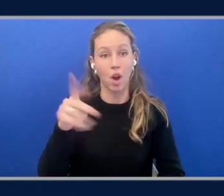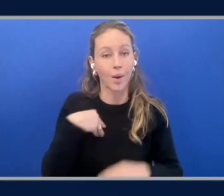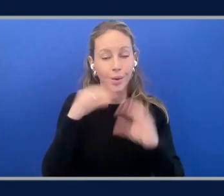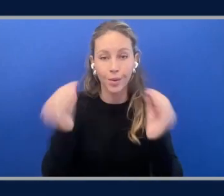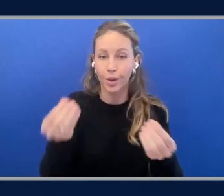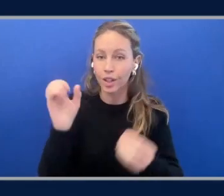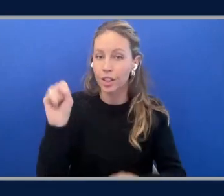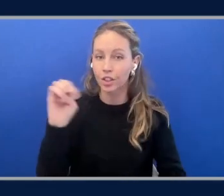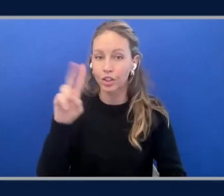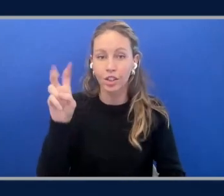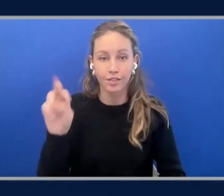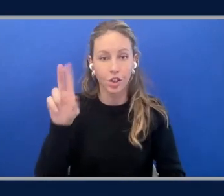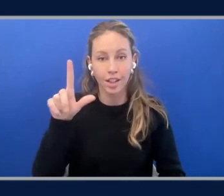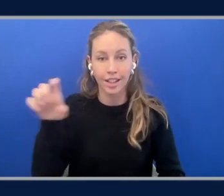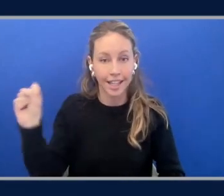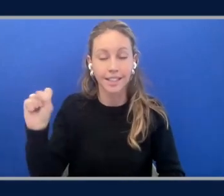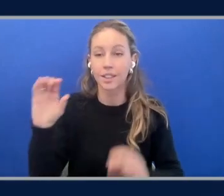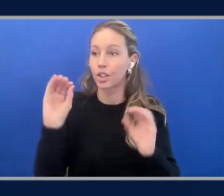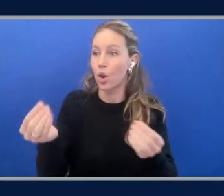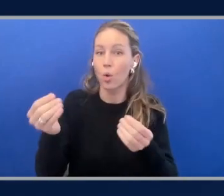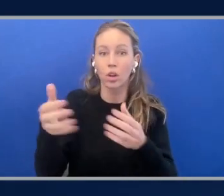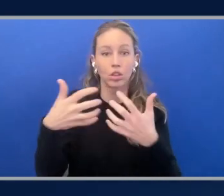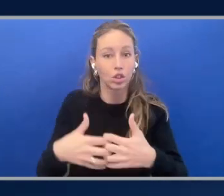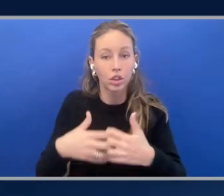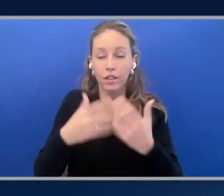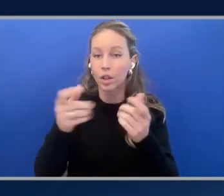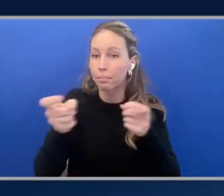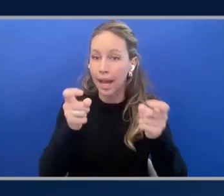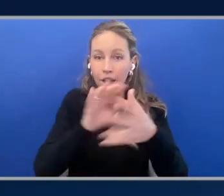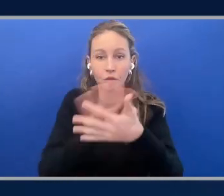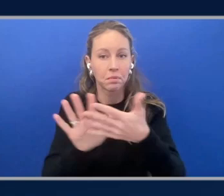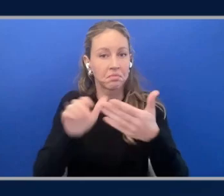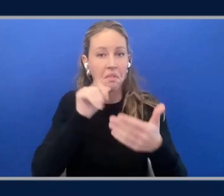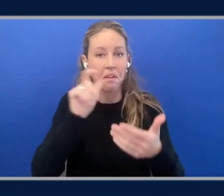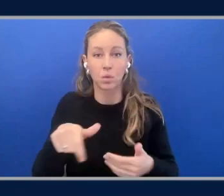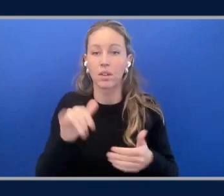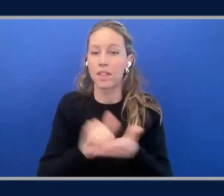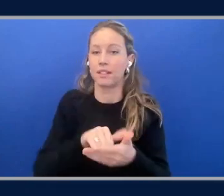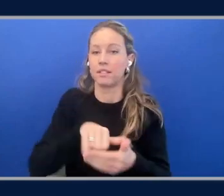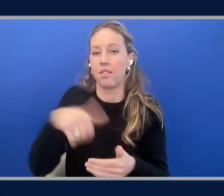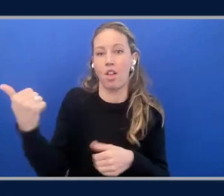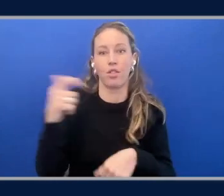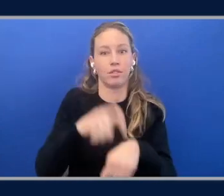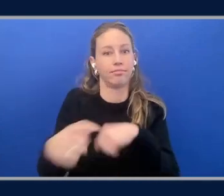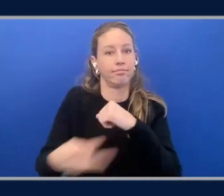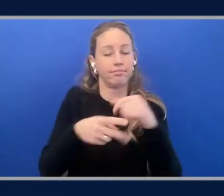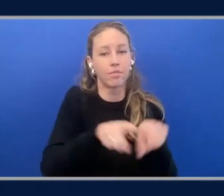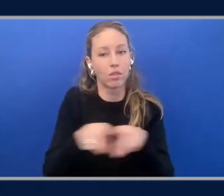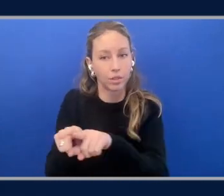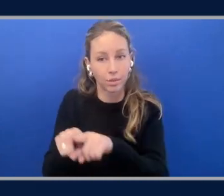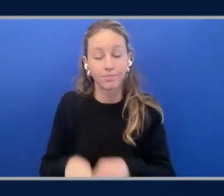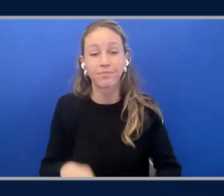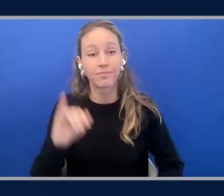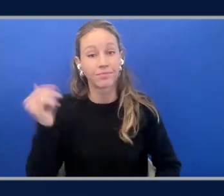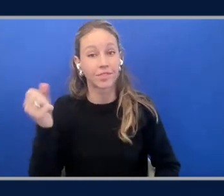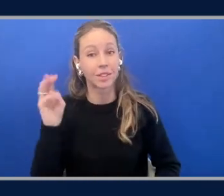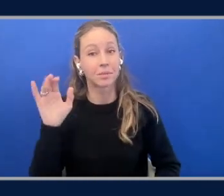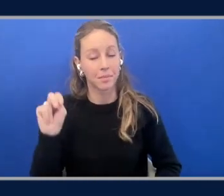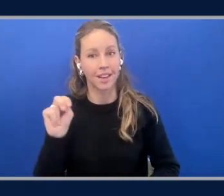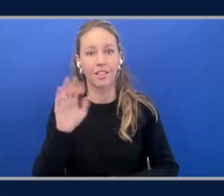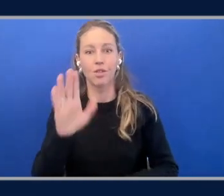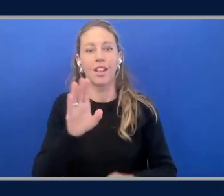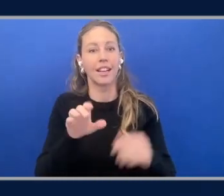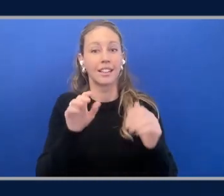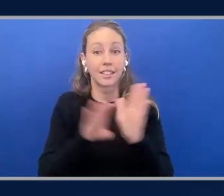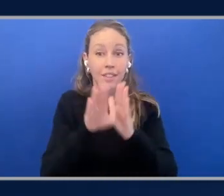the server management, etc. Yeah. And so that's also a time save in and of itself. Yeah, it's giving so much time back to developers and software